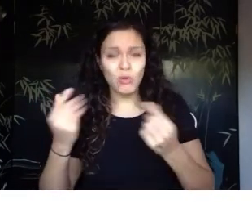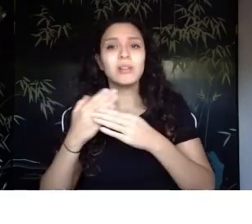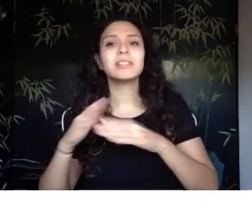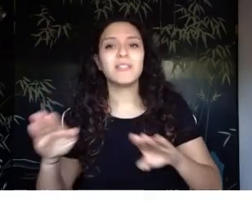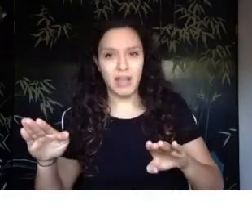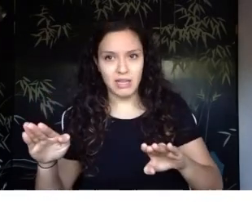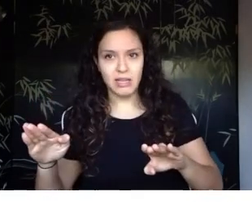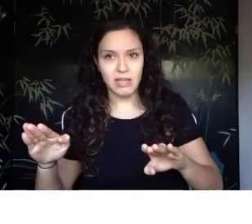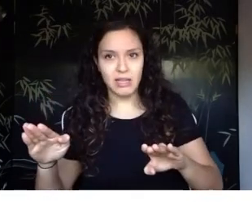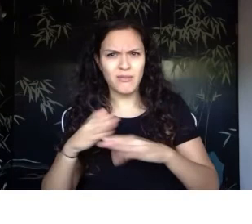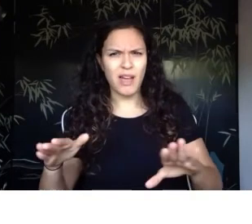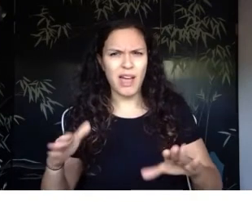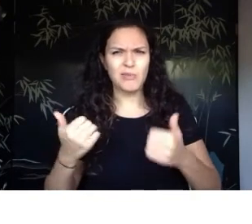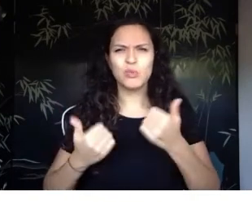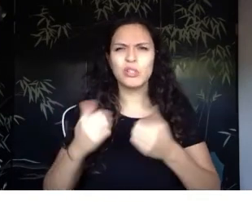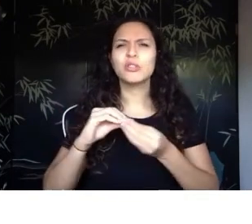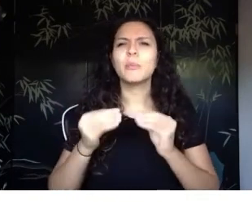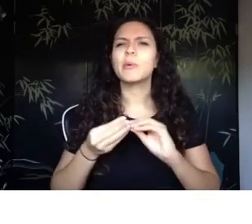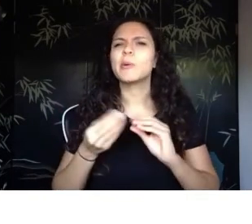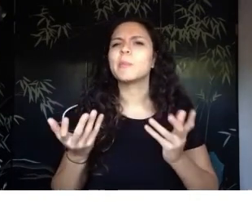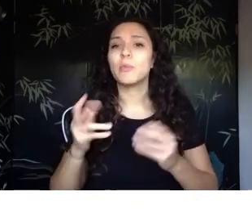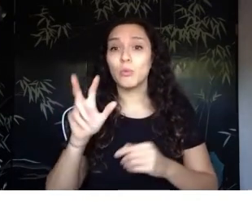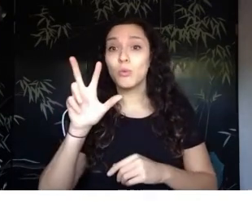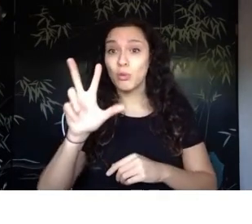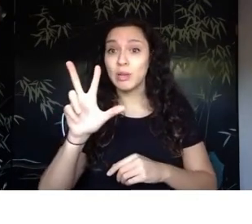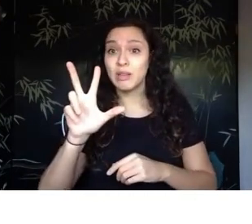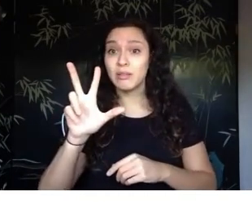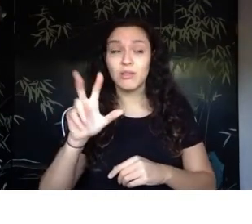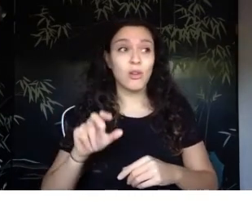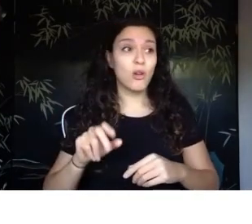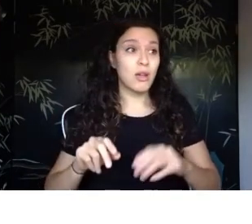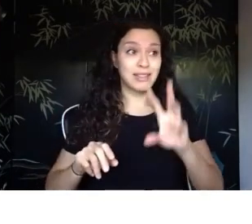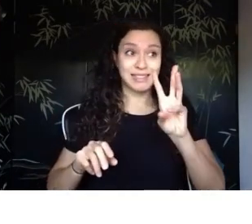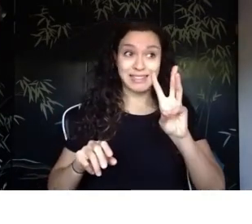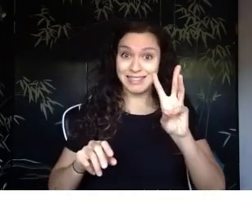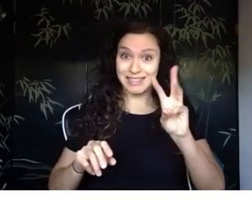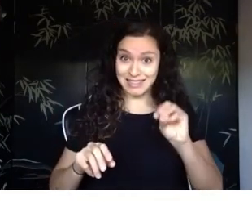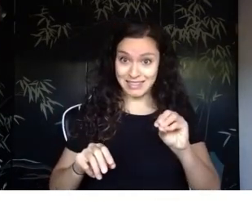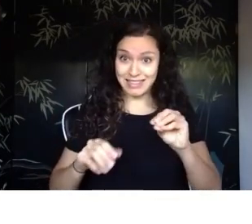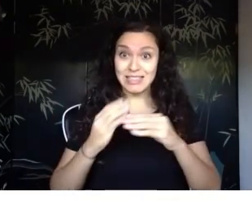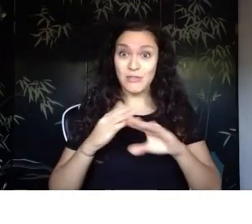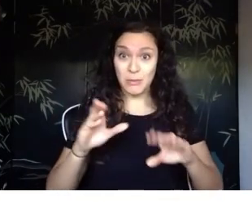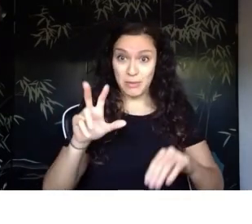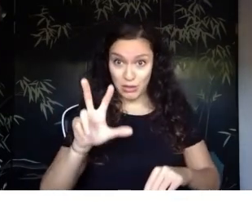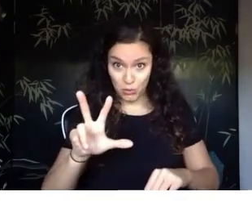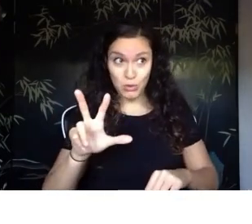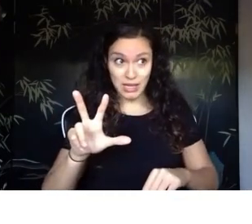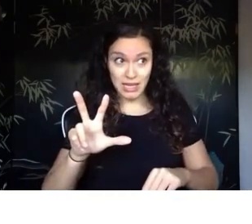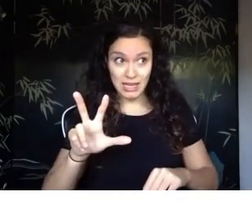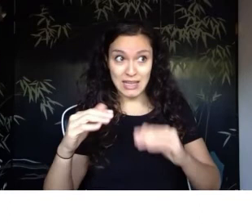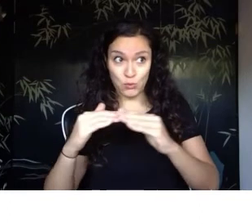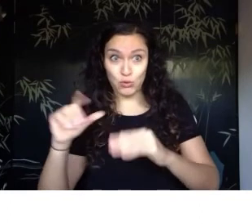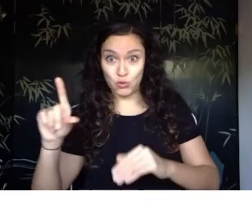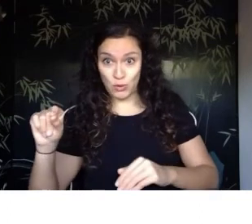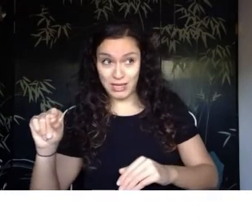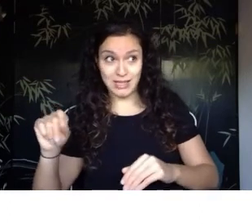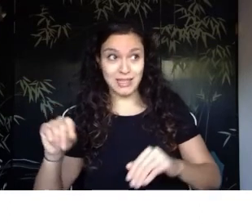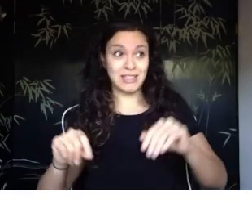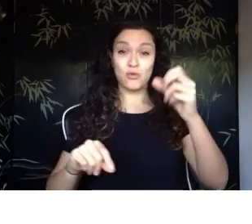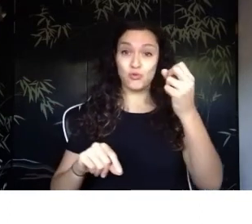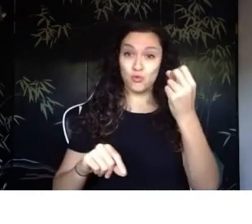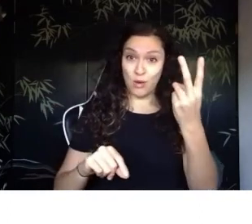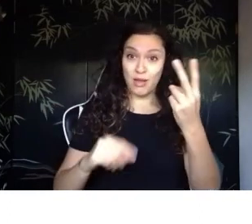got smaller. Divide by what? 3. So 12 divided by 3